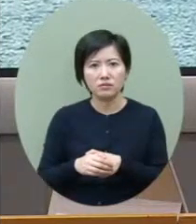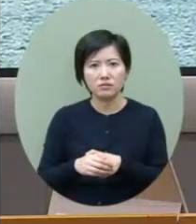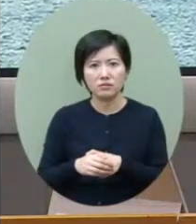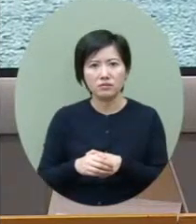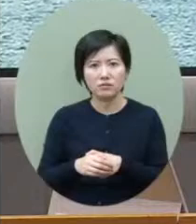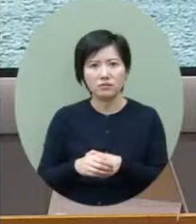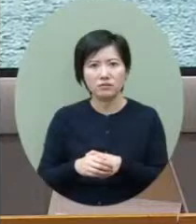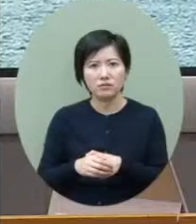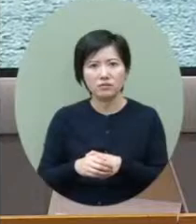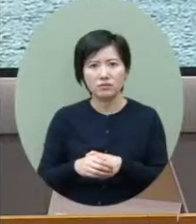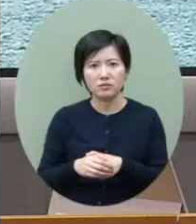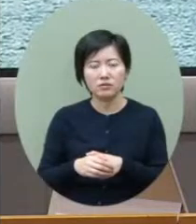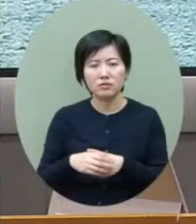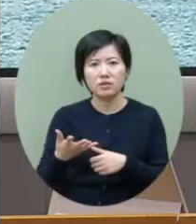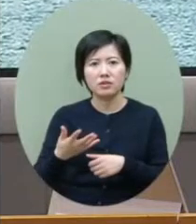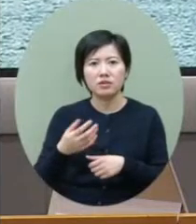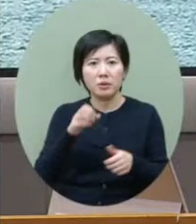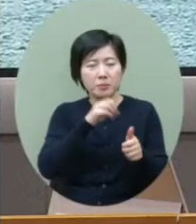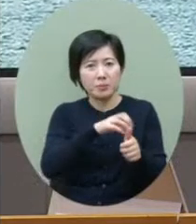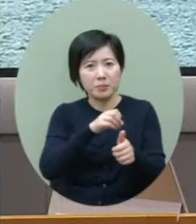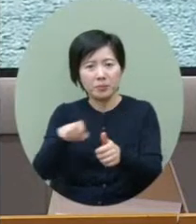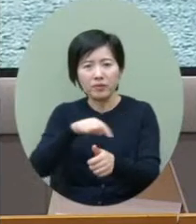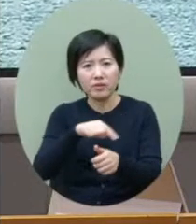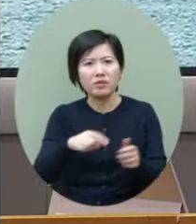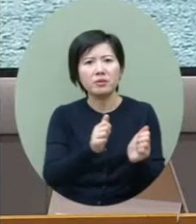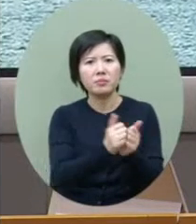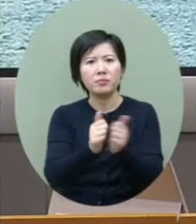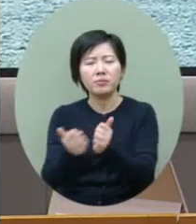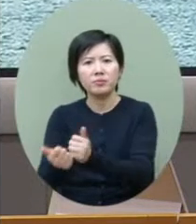I'm sorry, the speaker's off mic.